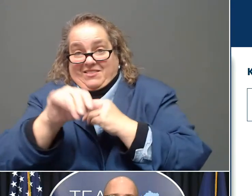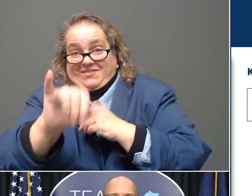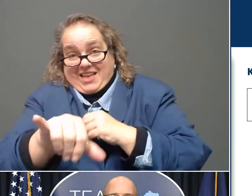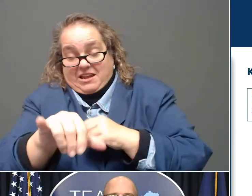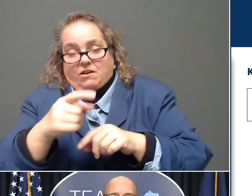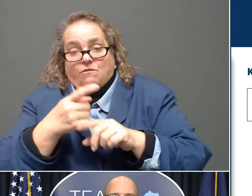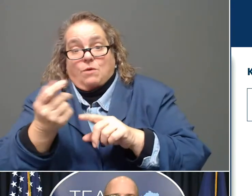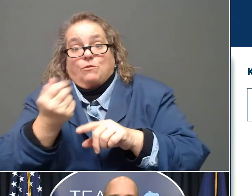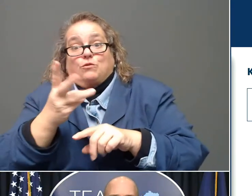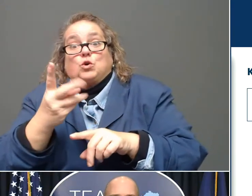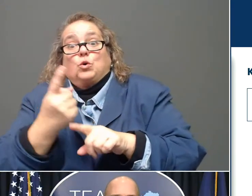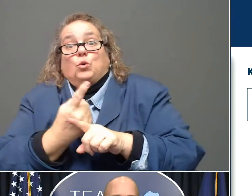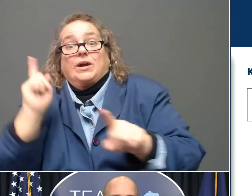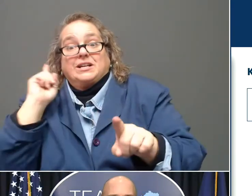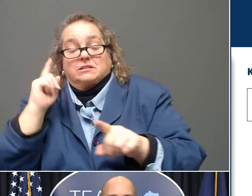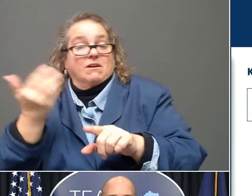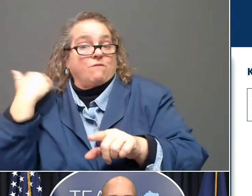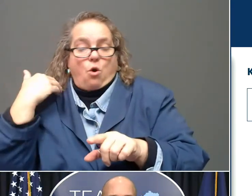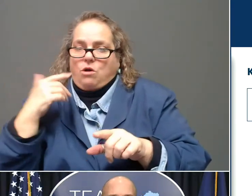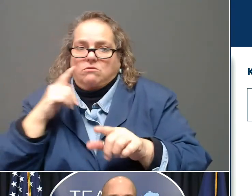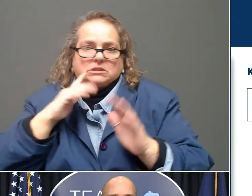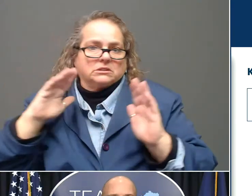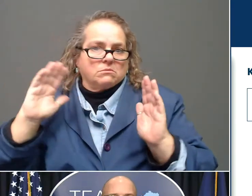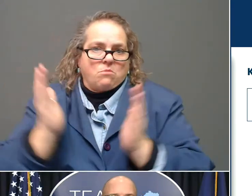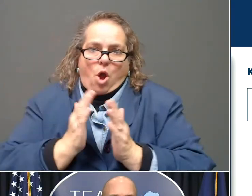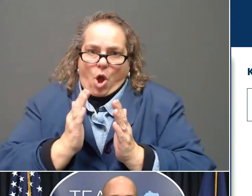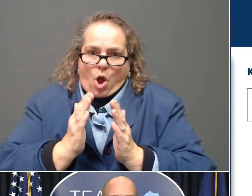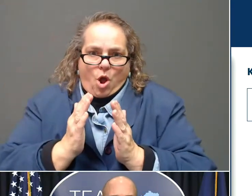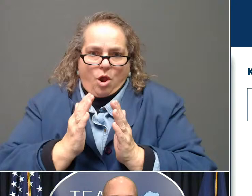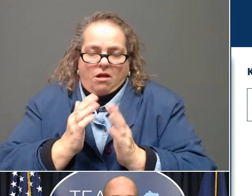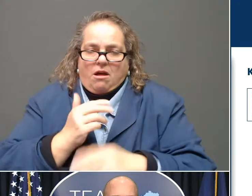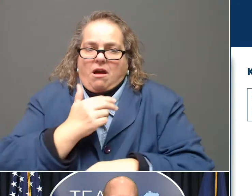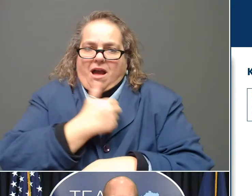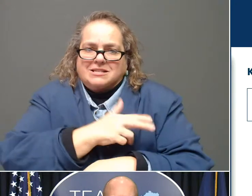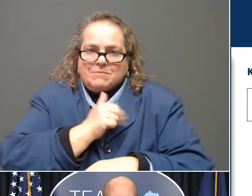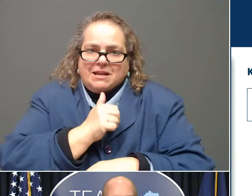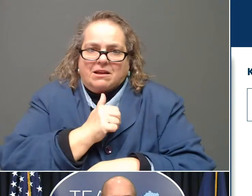up, please. I'm going to use the ones the governor just finished with. So